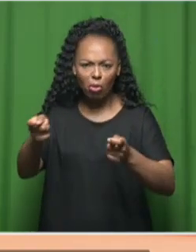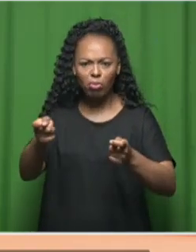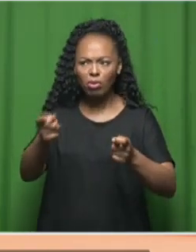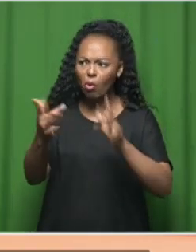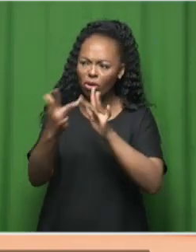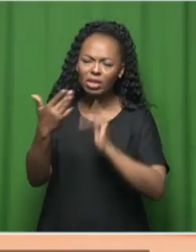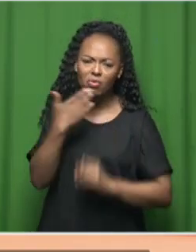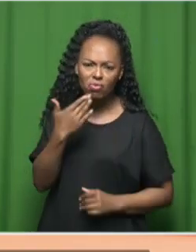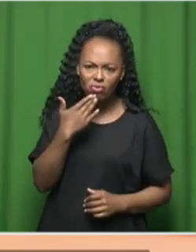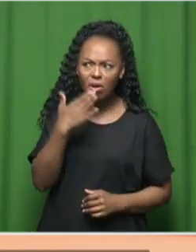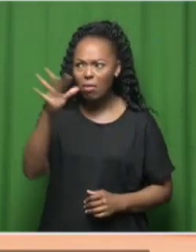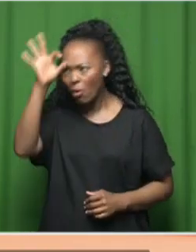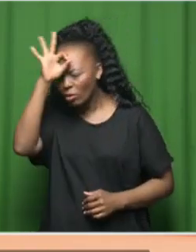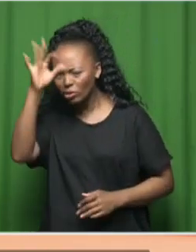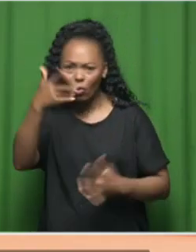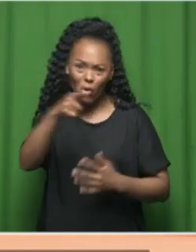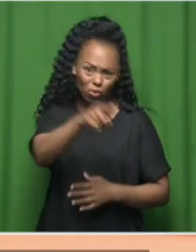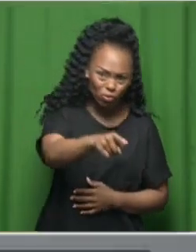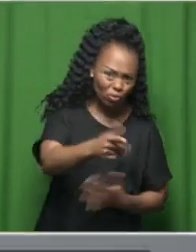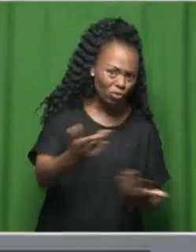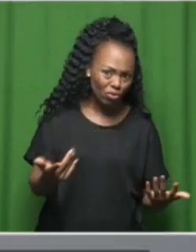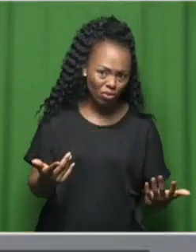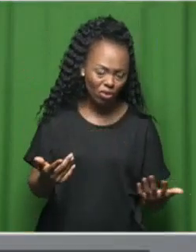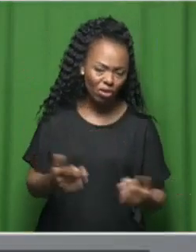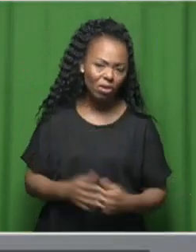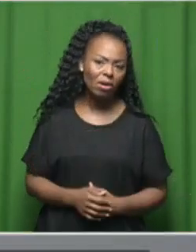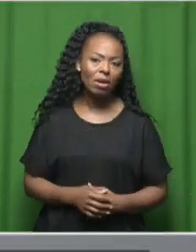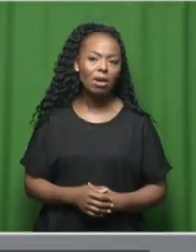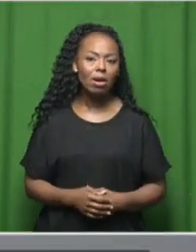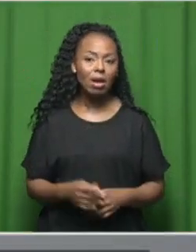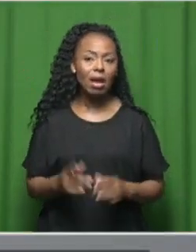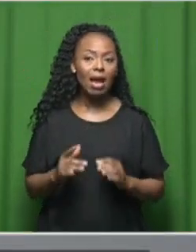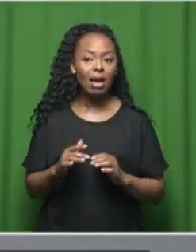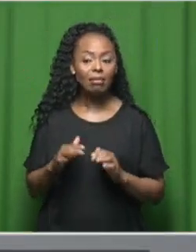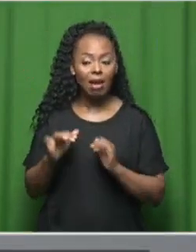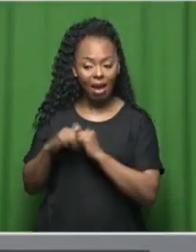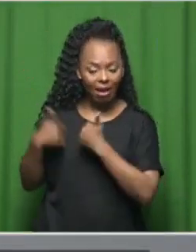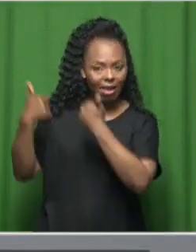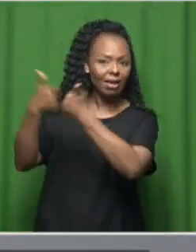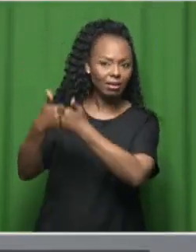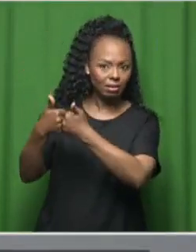you? I mean, because we started the Alliance, so you'd have to